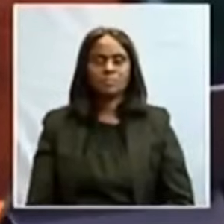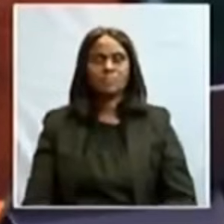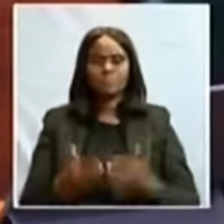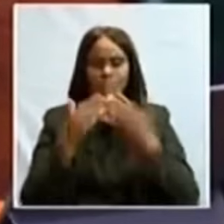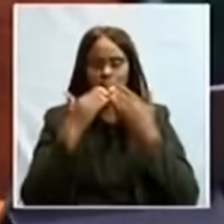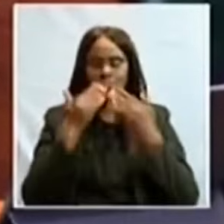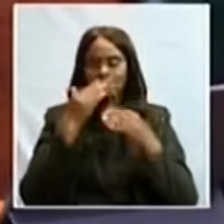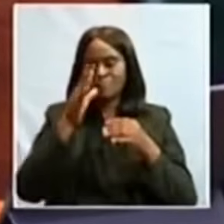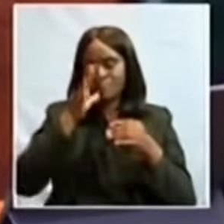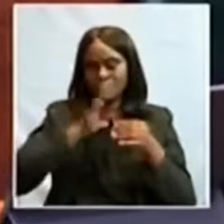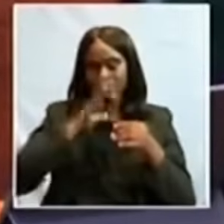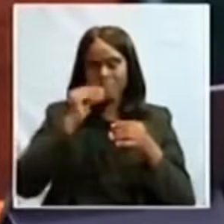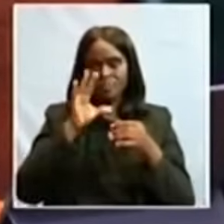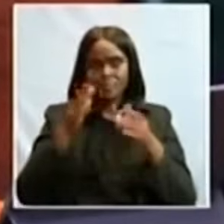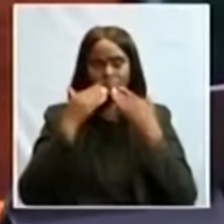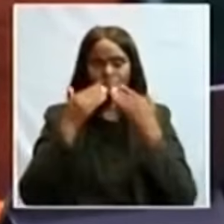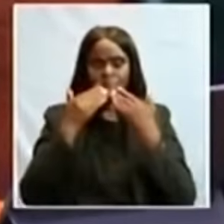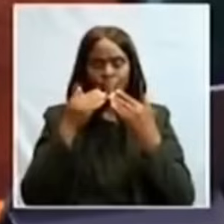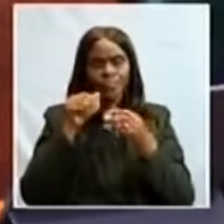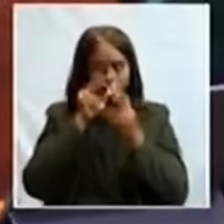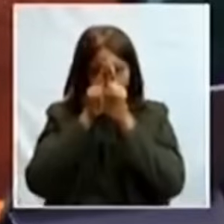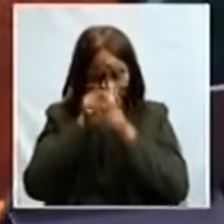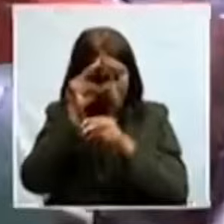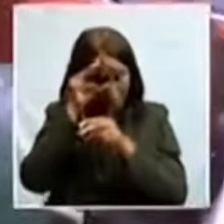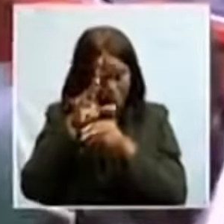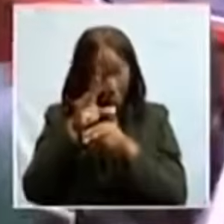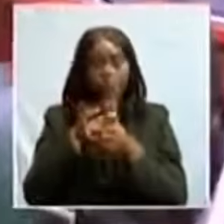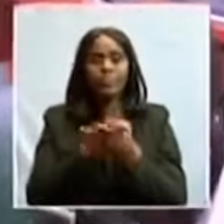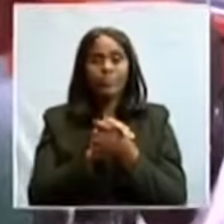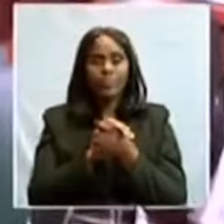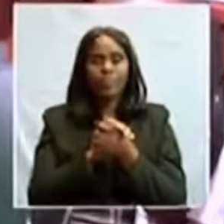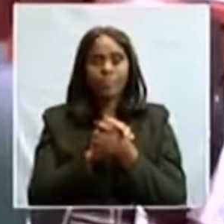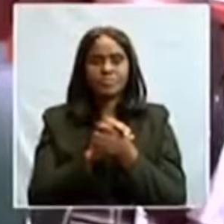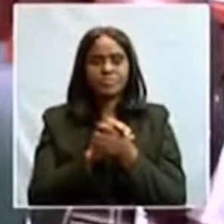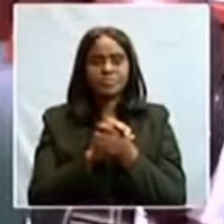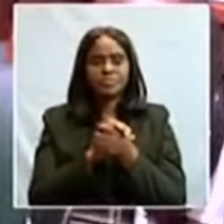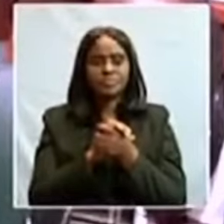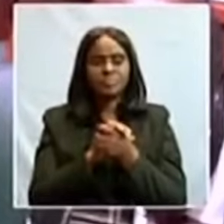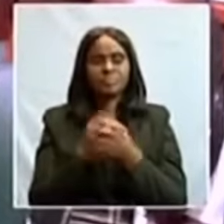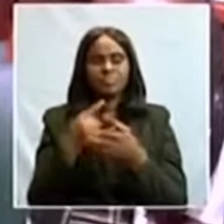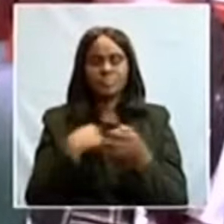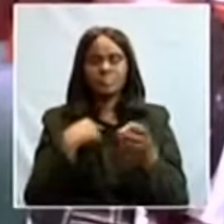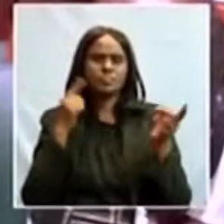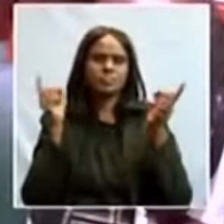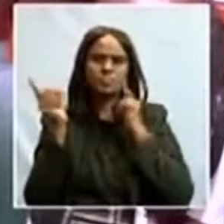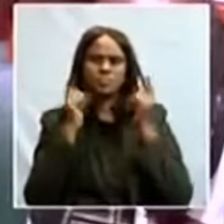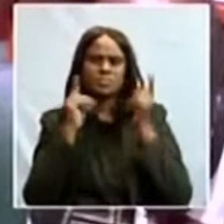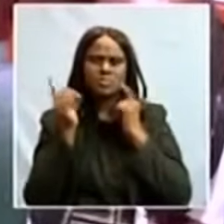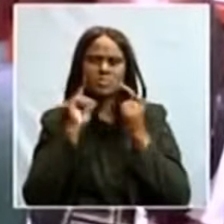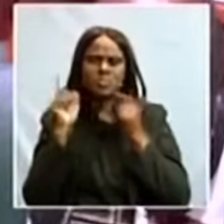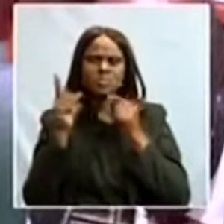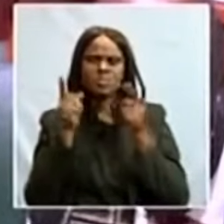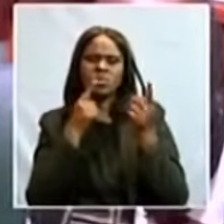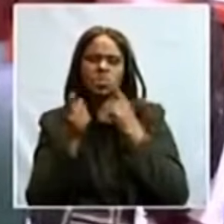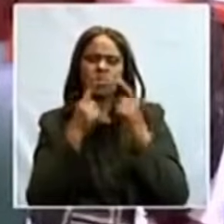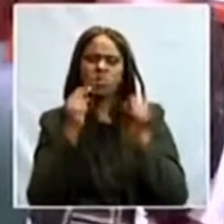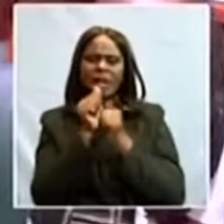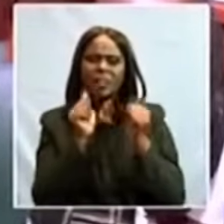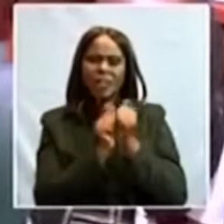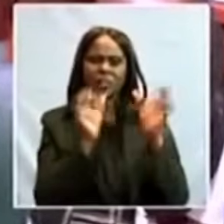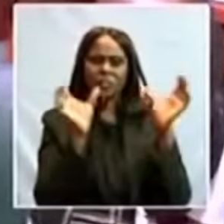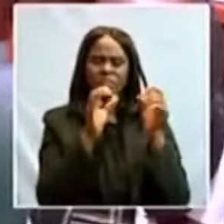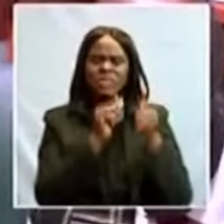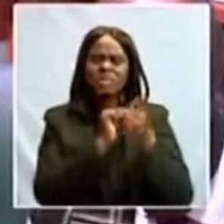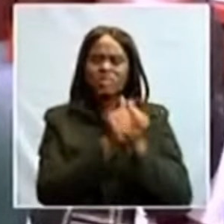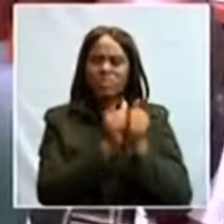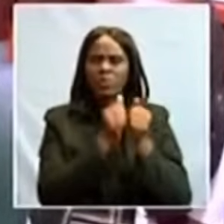Thank you, Madam Speaker. Honorable Minister, I heard you mention about community sport